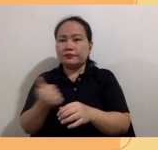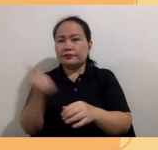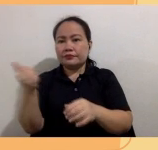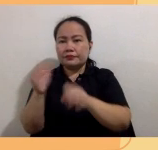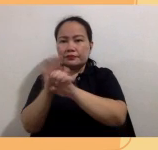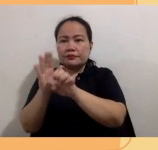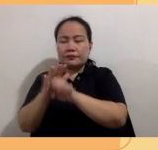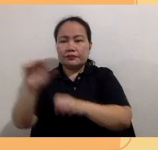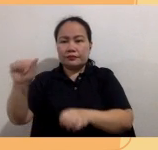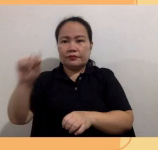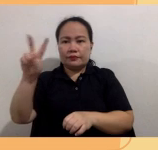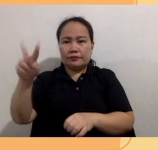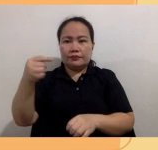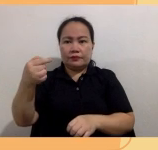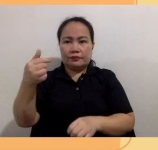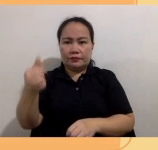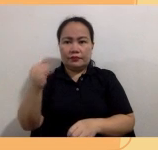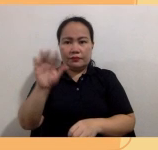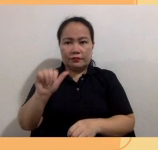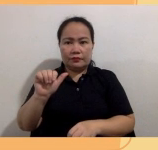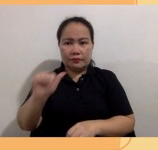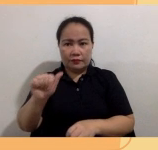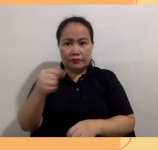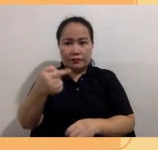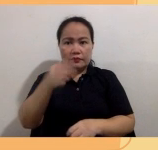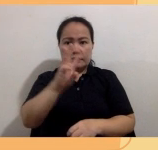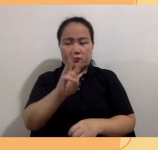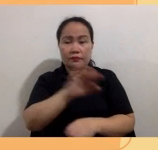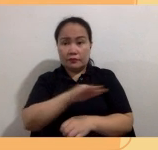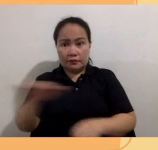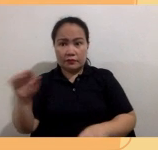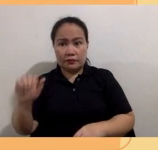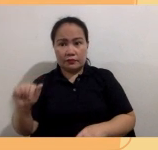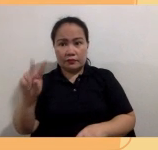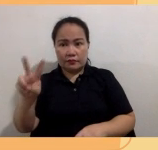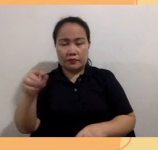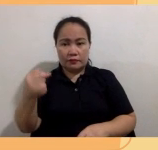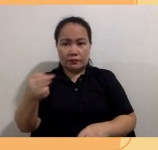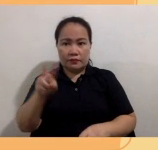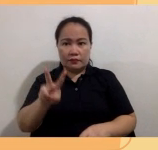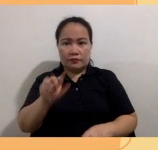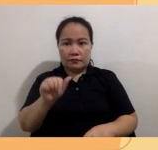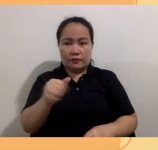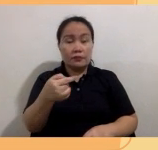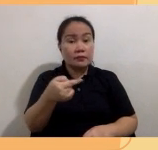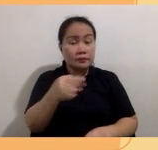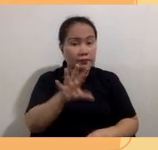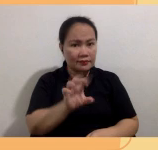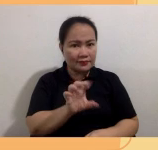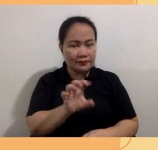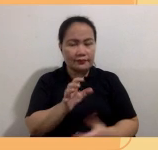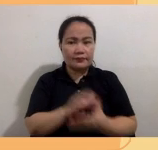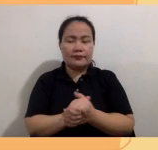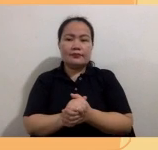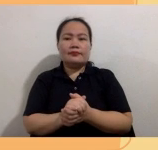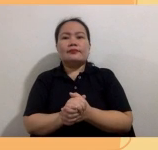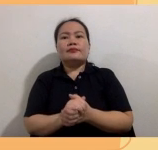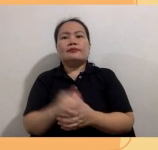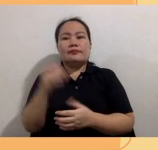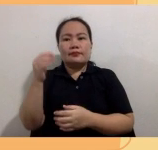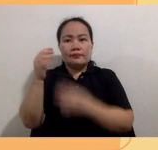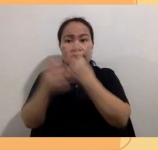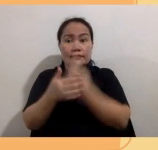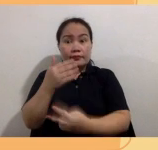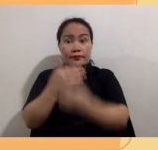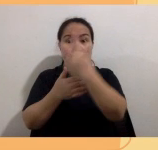Another example, I have a squared plus a minus 6 all over a squared minus 2a minus 15.